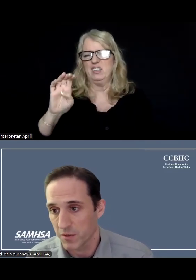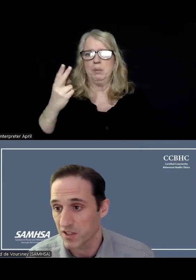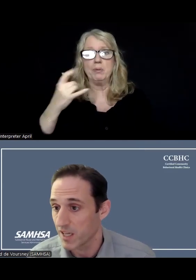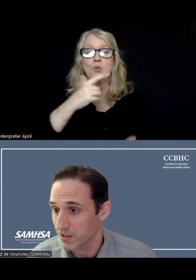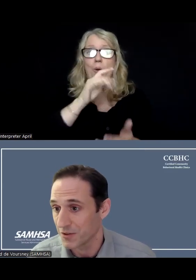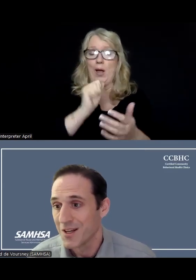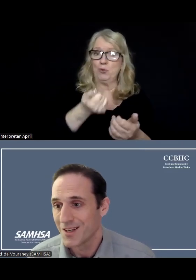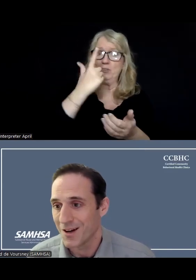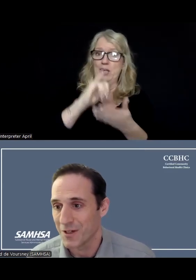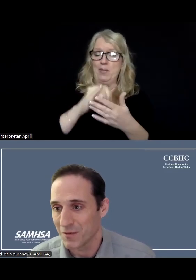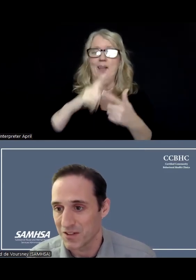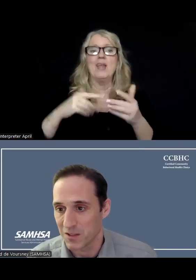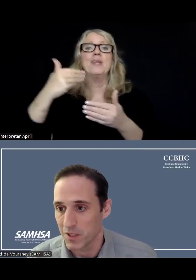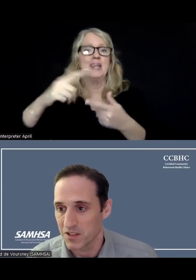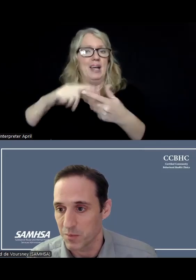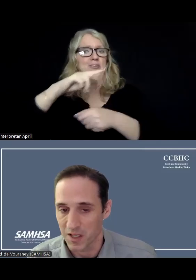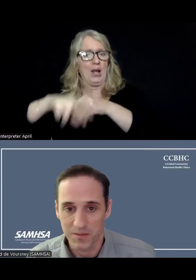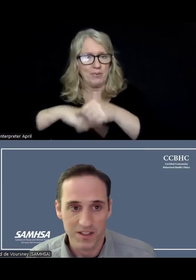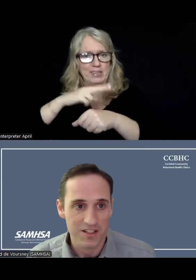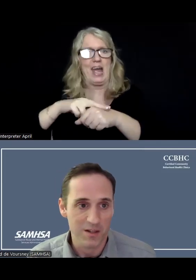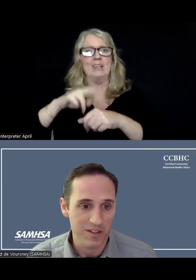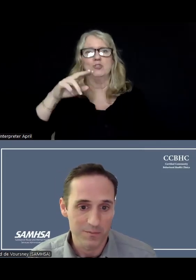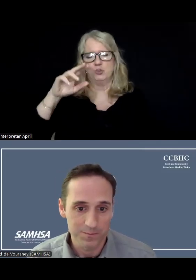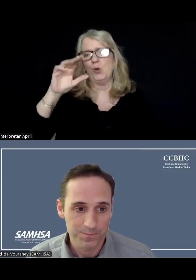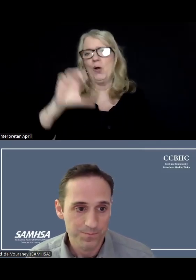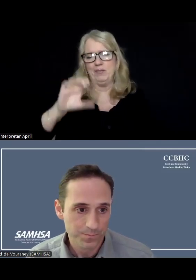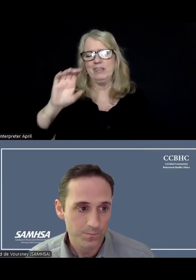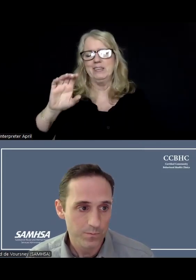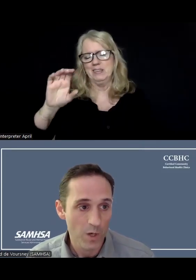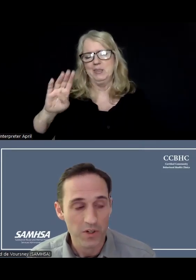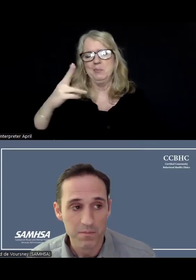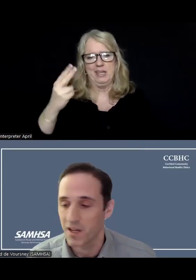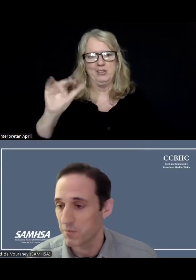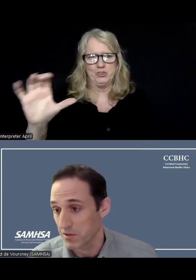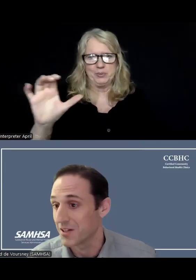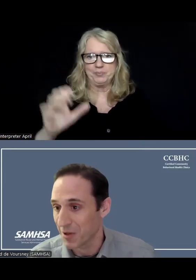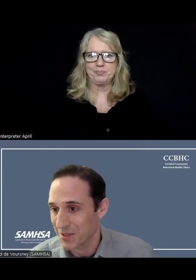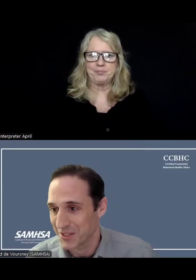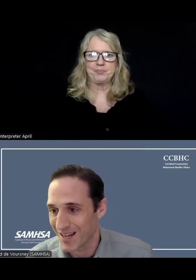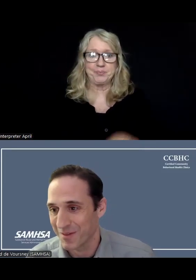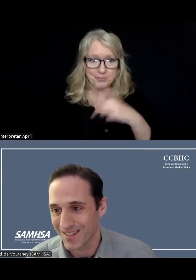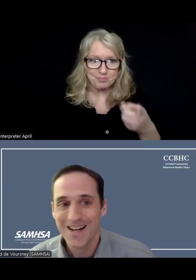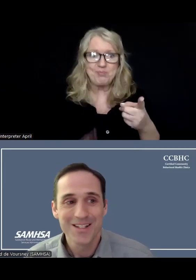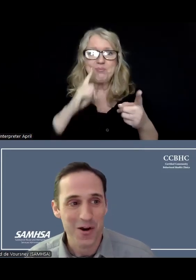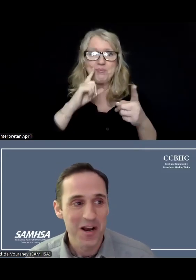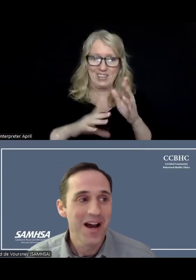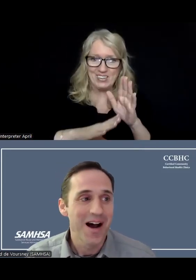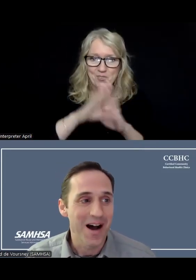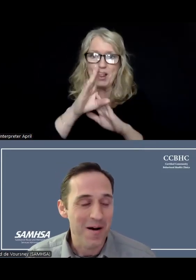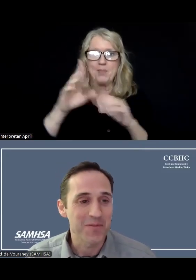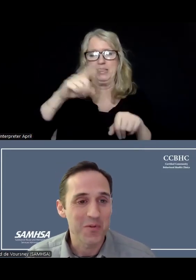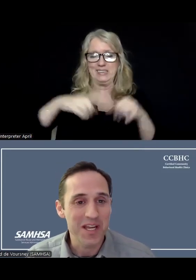next slide, which is the national reach of the CCBHC program. Next slide, please. Oh, sorry, no, never mind. The developmental timeline.